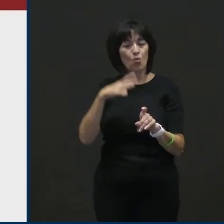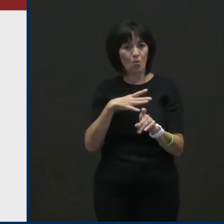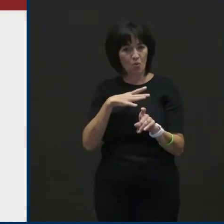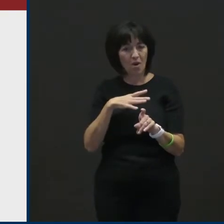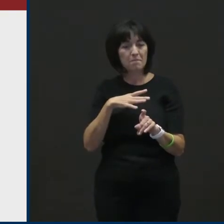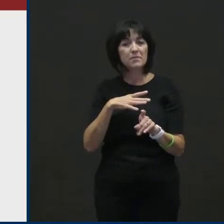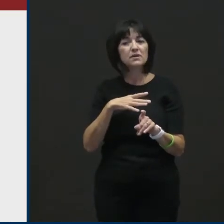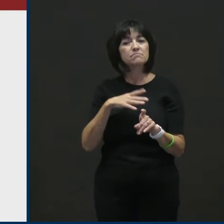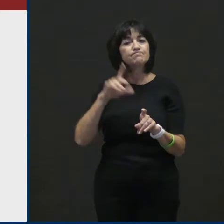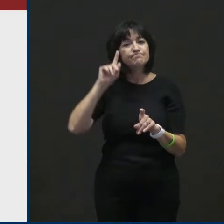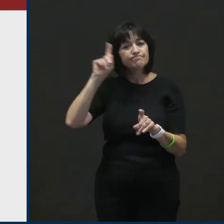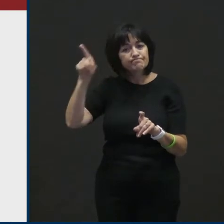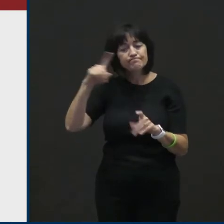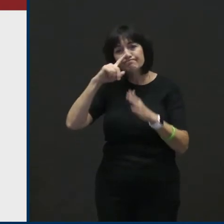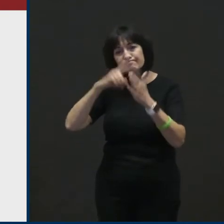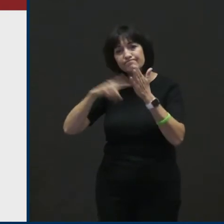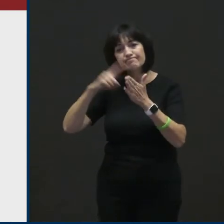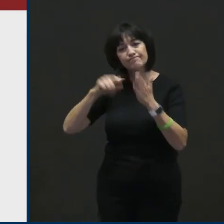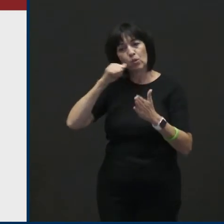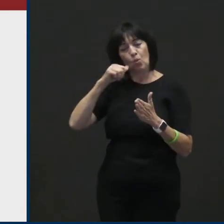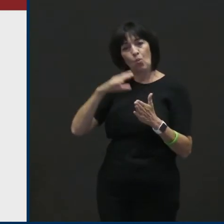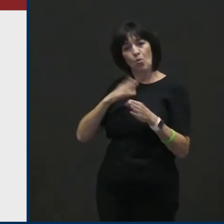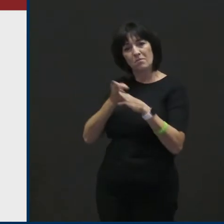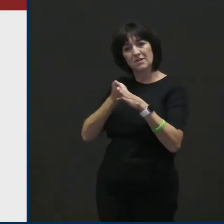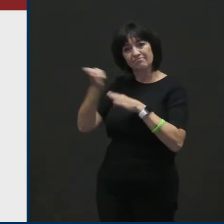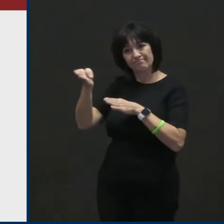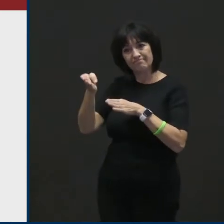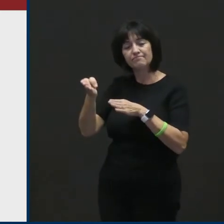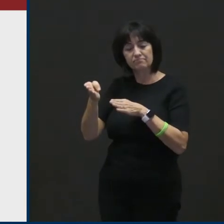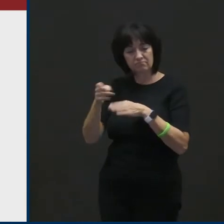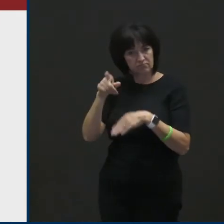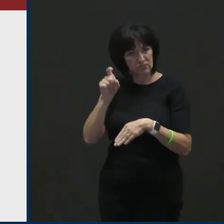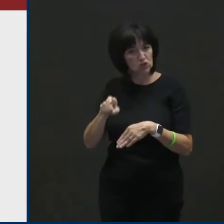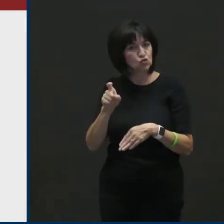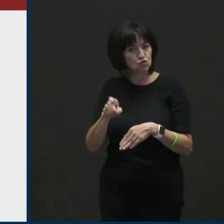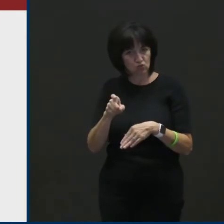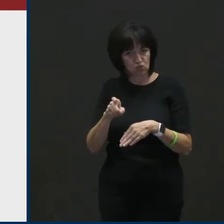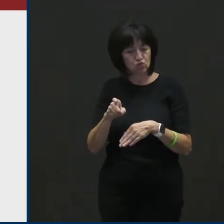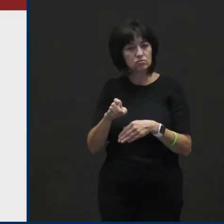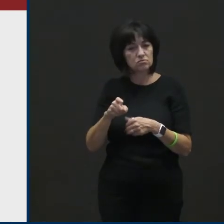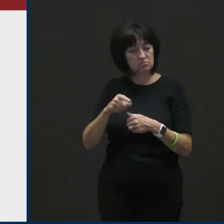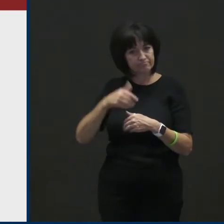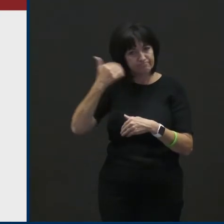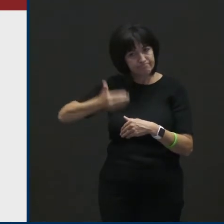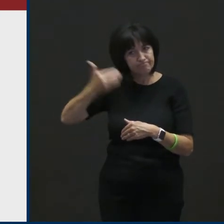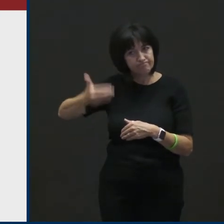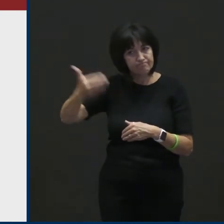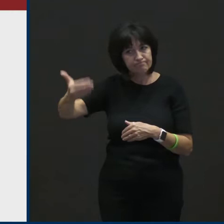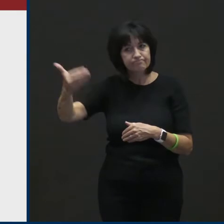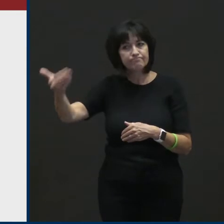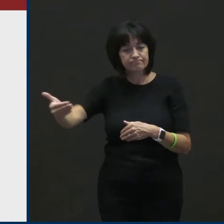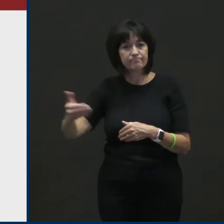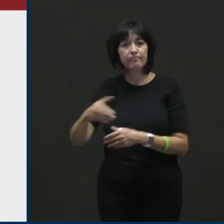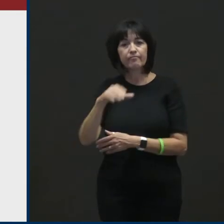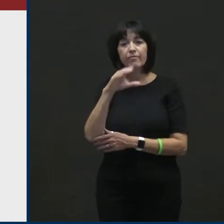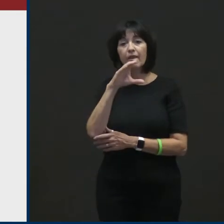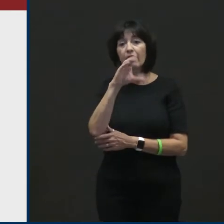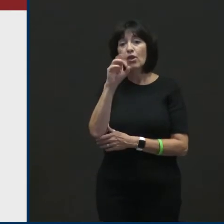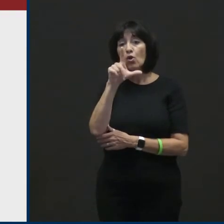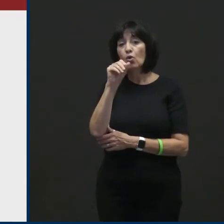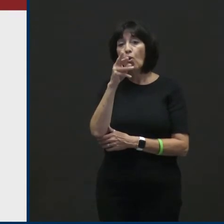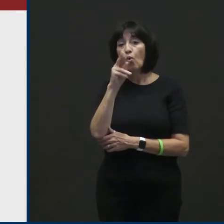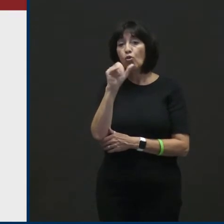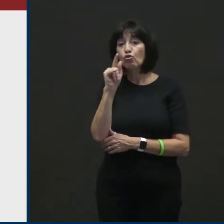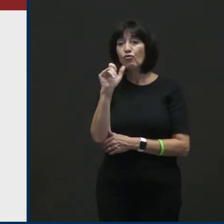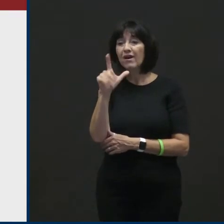to 65 should get pap smears every 5 years. And then colorectal cancer screenings are